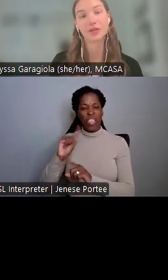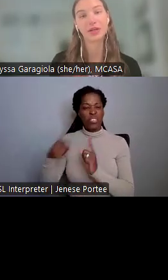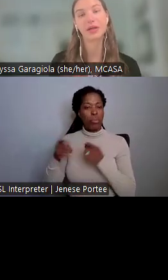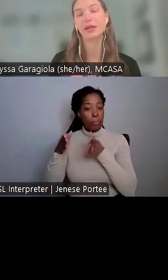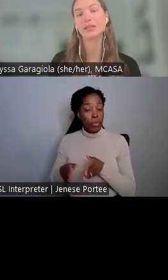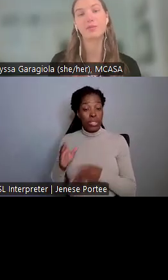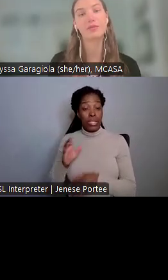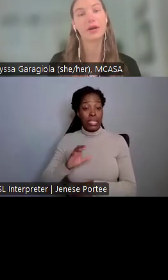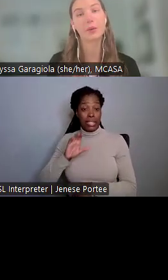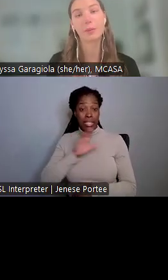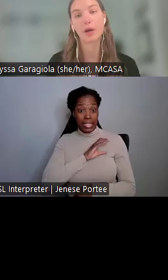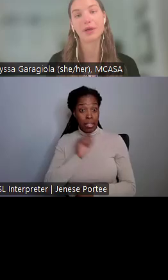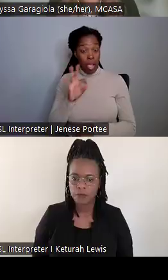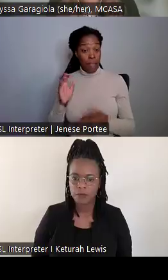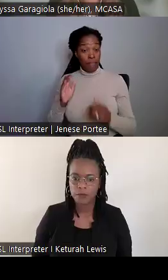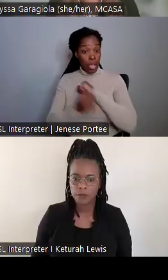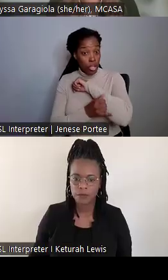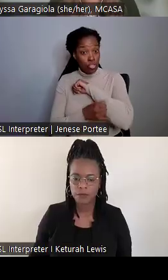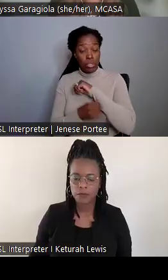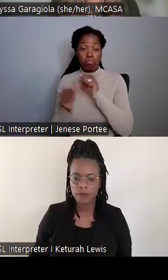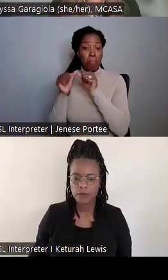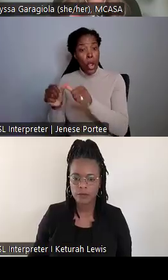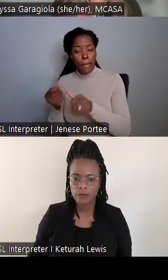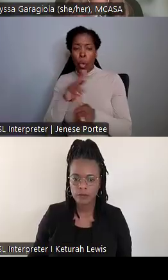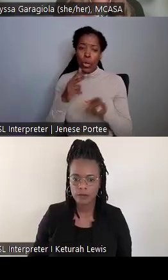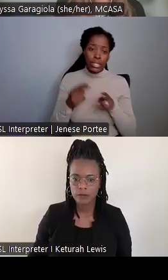a country, a temporary or permanent resident,